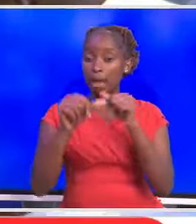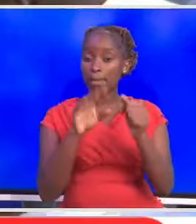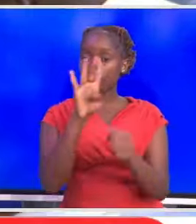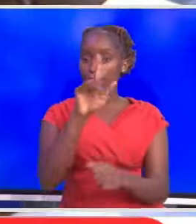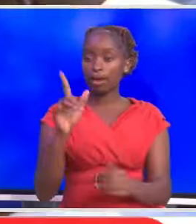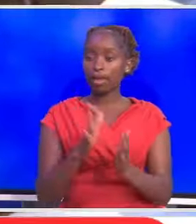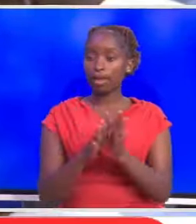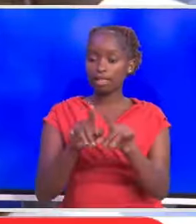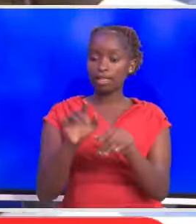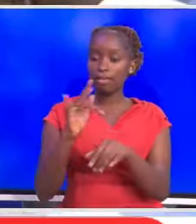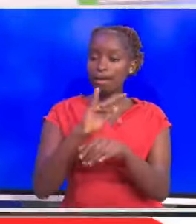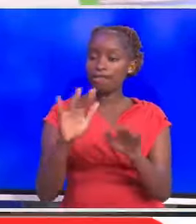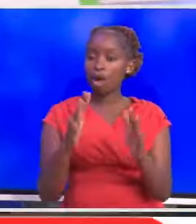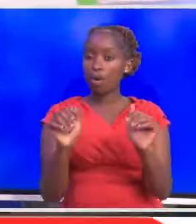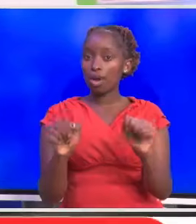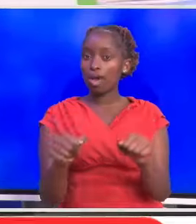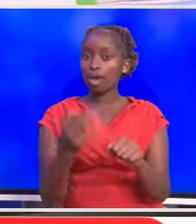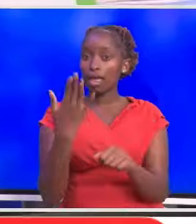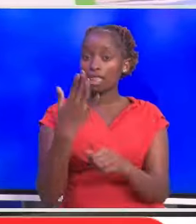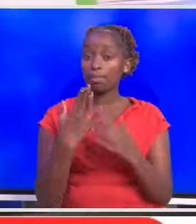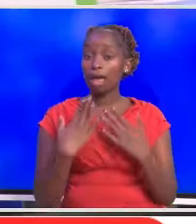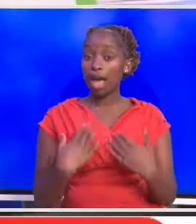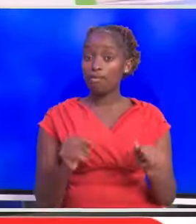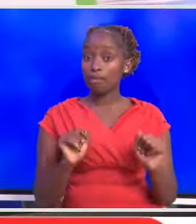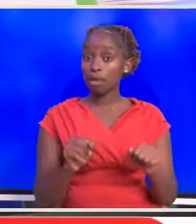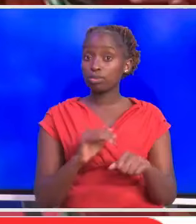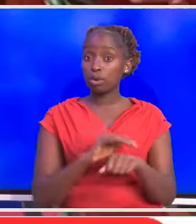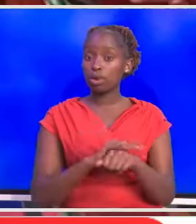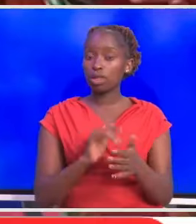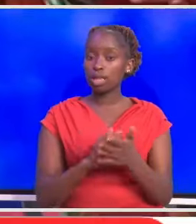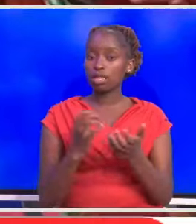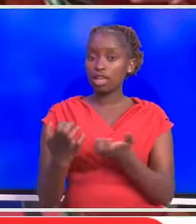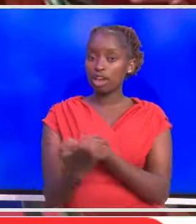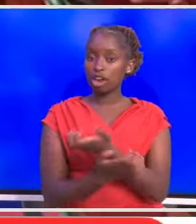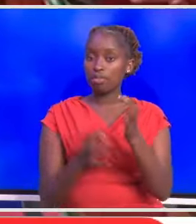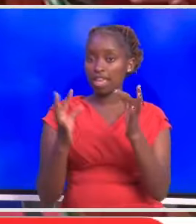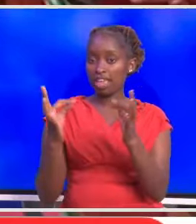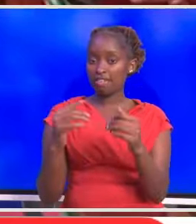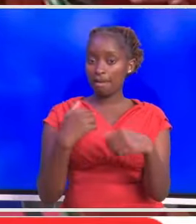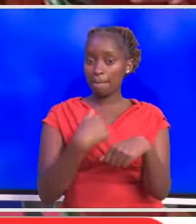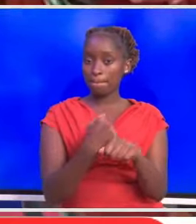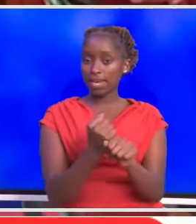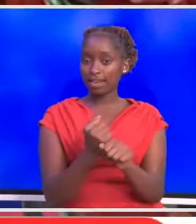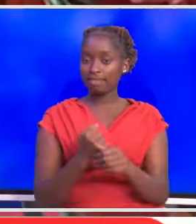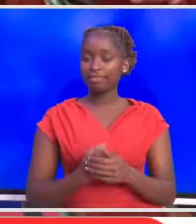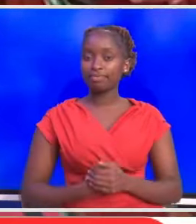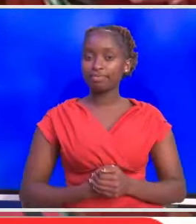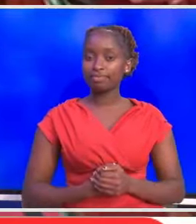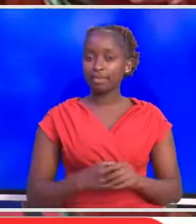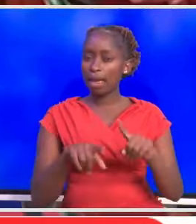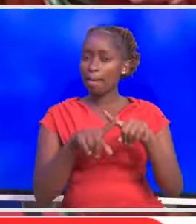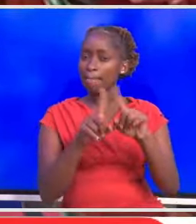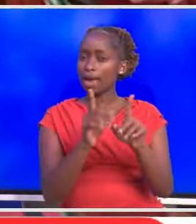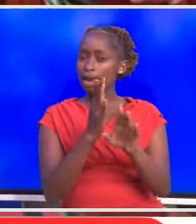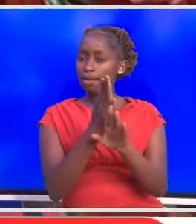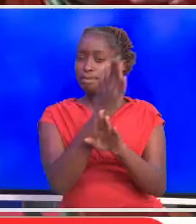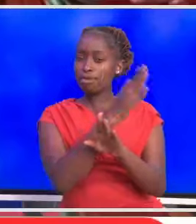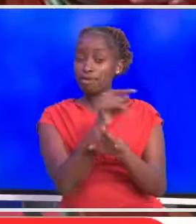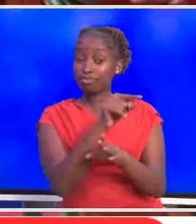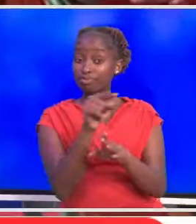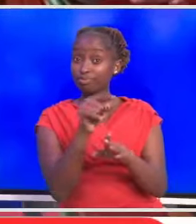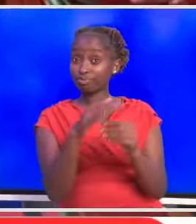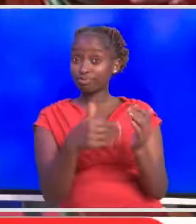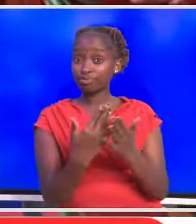potential effects they would have on the economy if executed. Lastly, honorable members. But before all this,